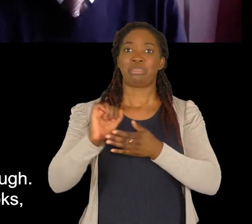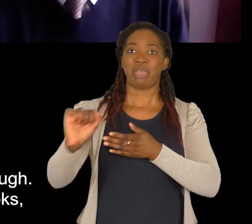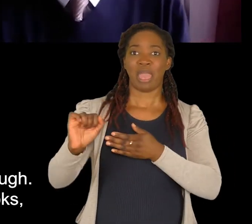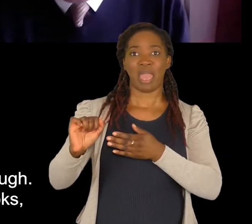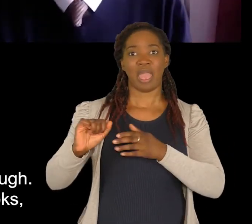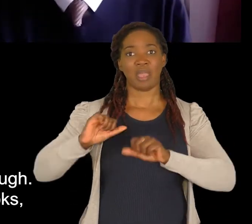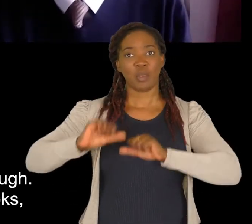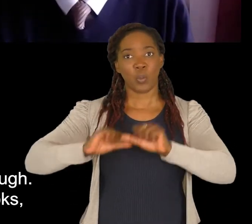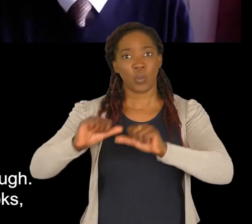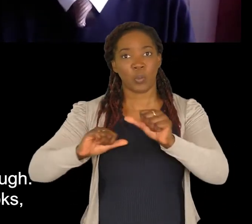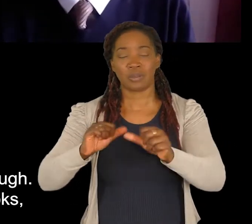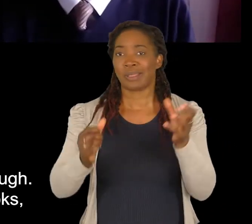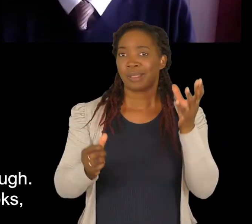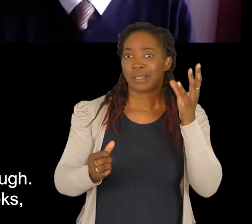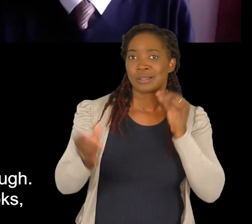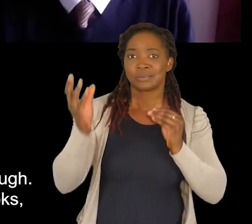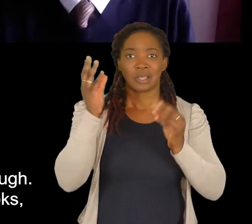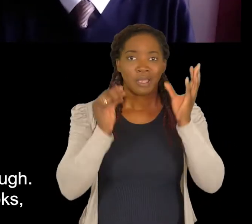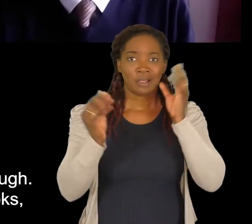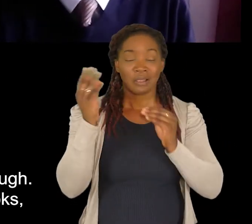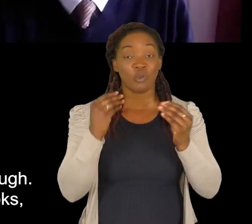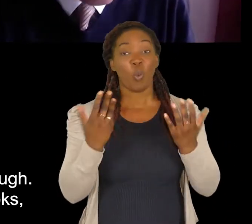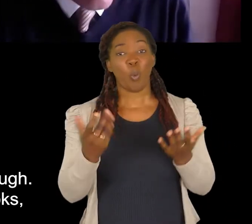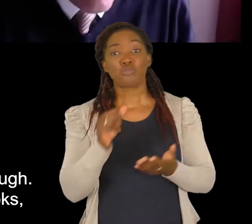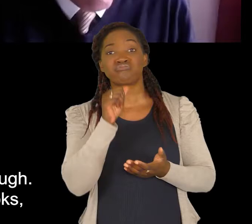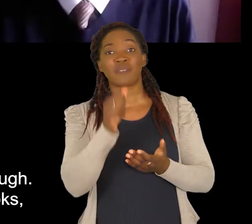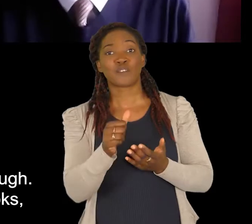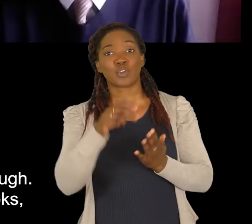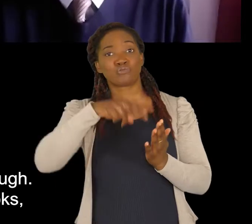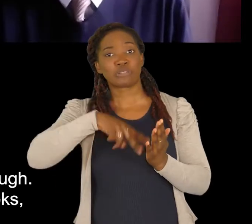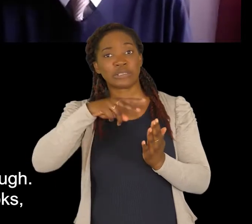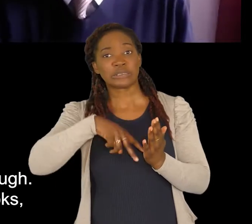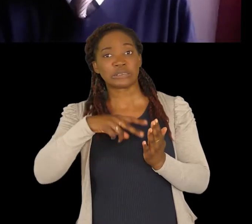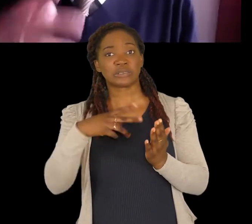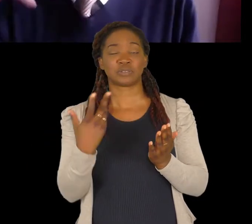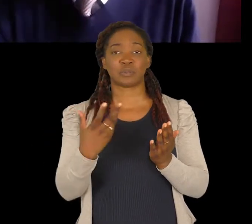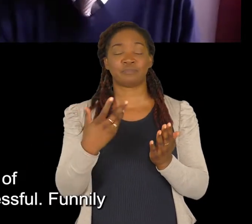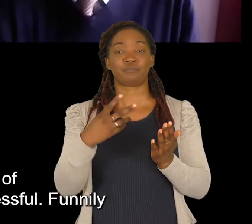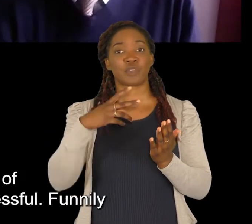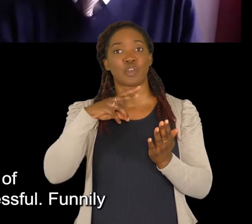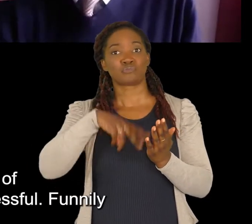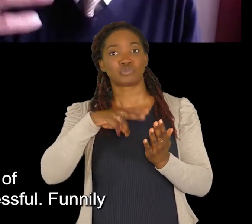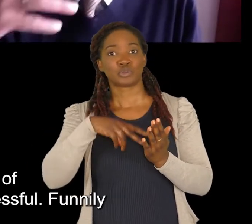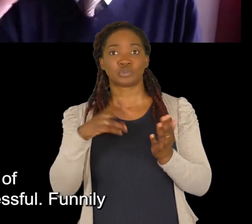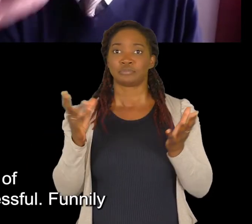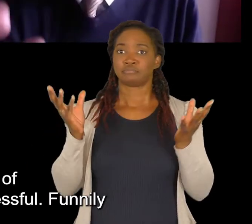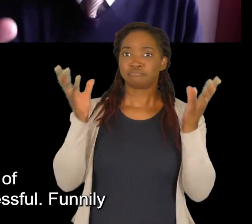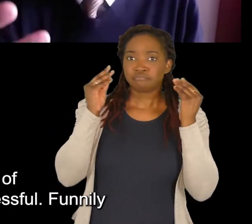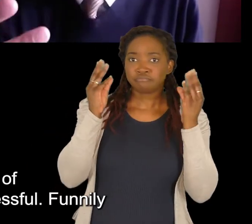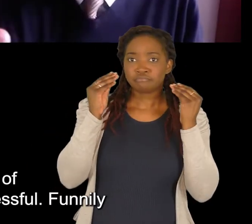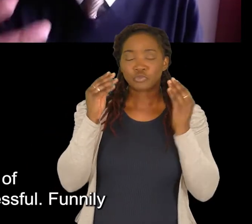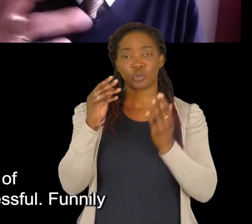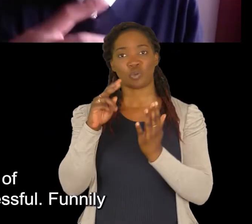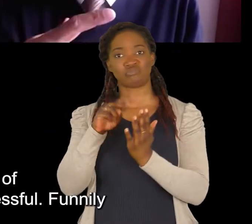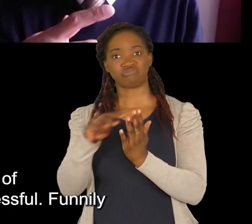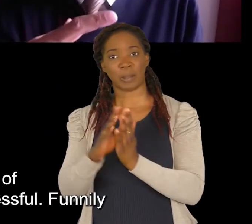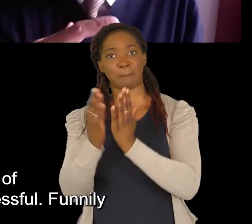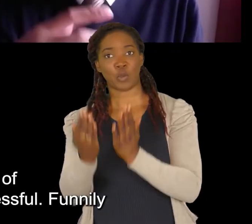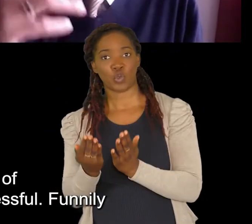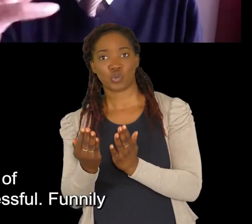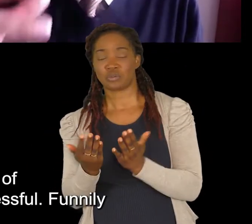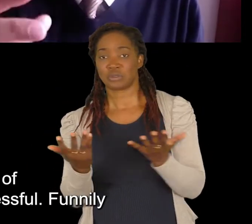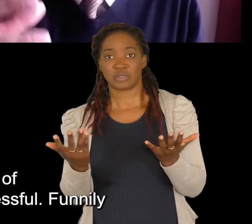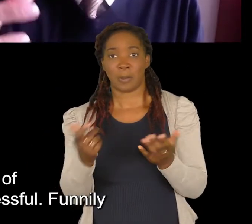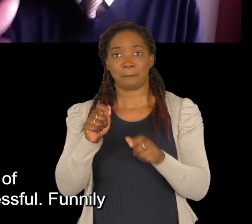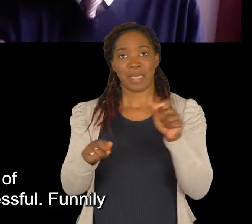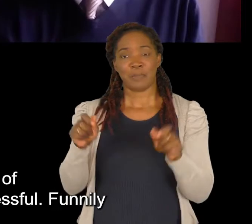through. Listen. If you enjoy reading, read audiobooks, or sorry, listen to audiobooks, or read biographies of